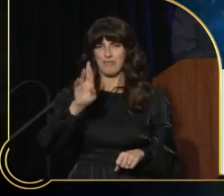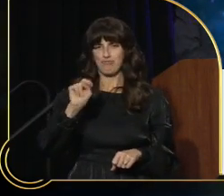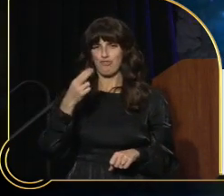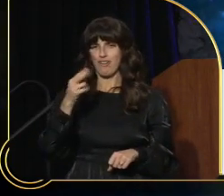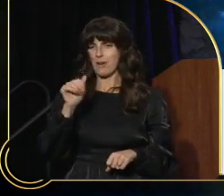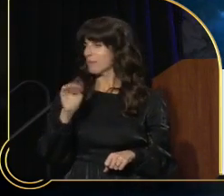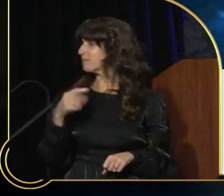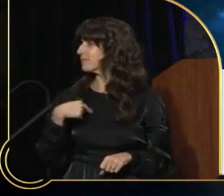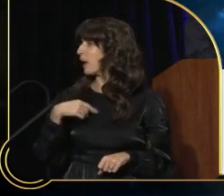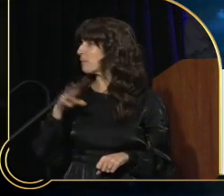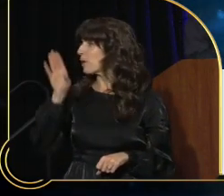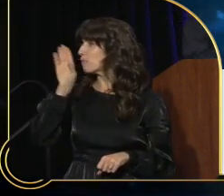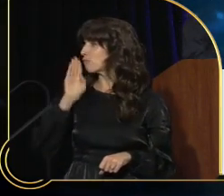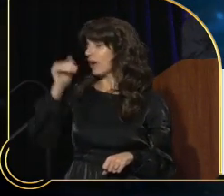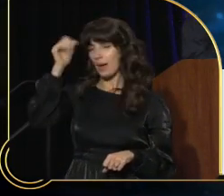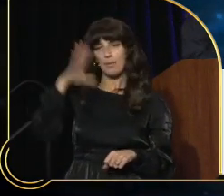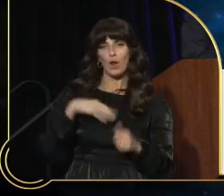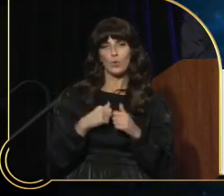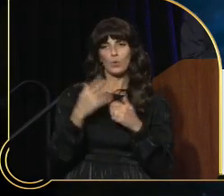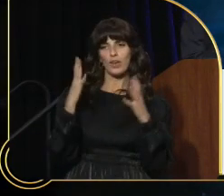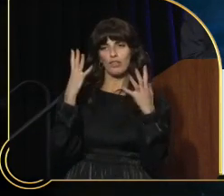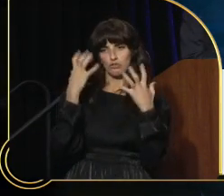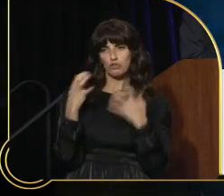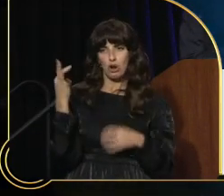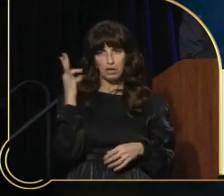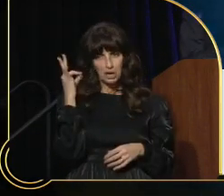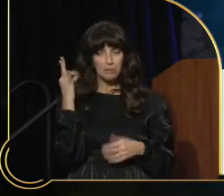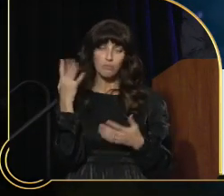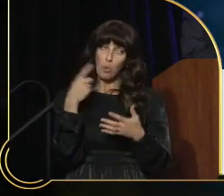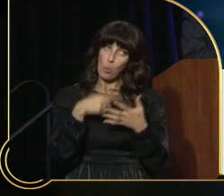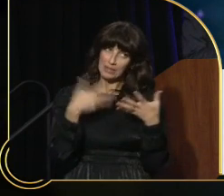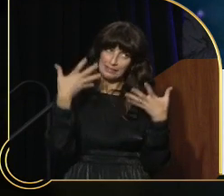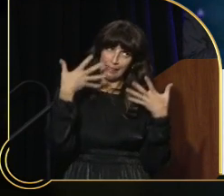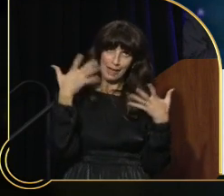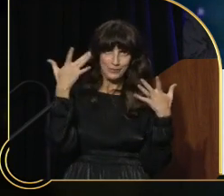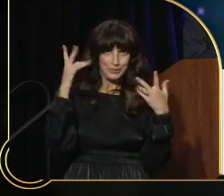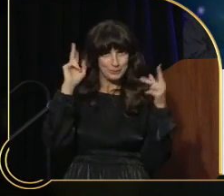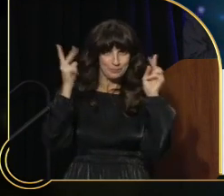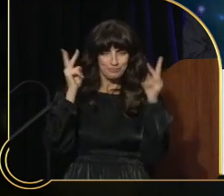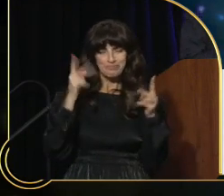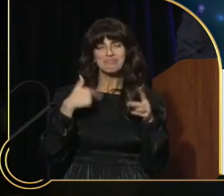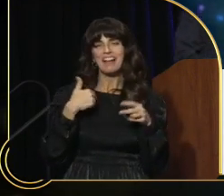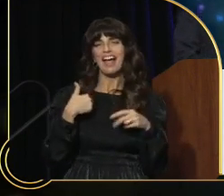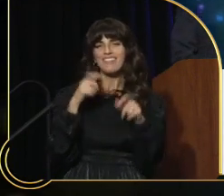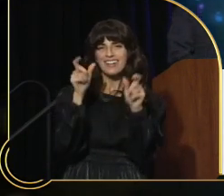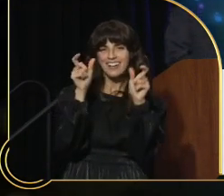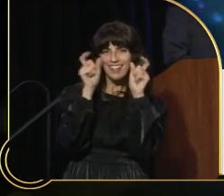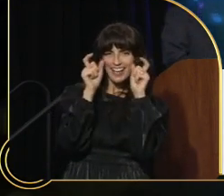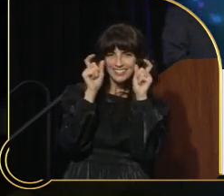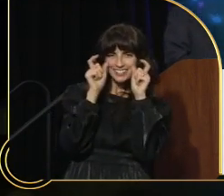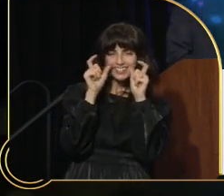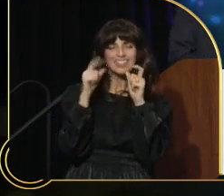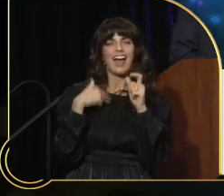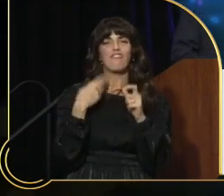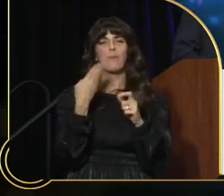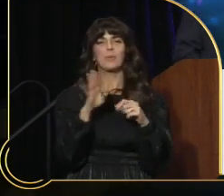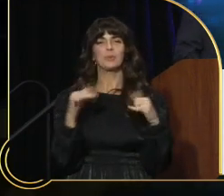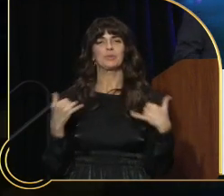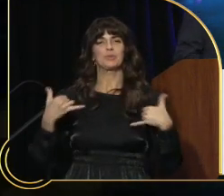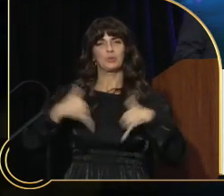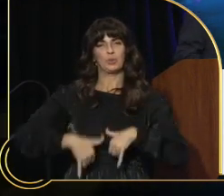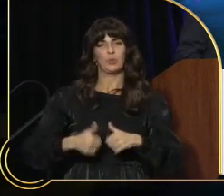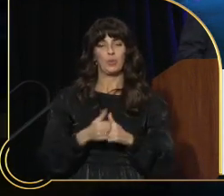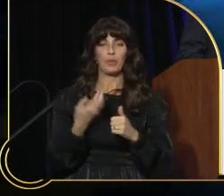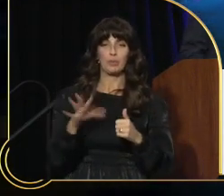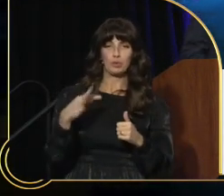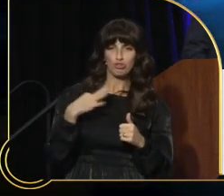I'm a brown man with dark hair, what's left of it, wearing glasses. I'm dressed in a blue suit with a blue